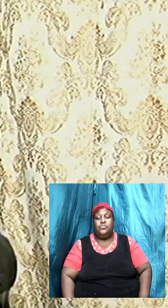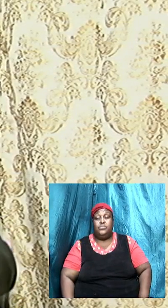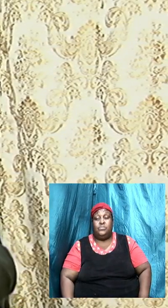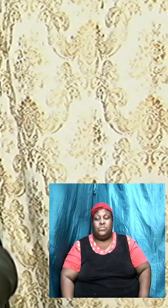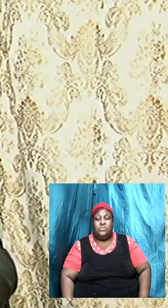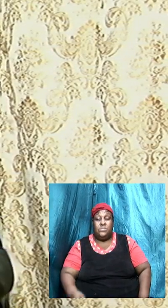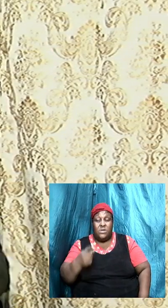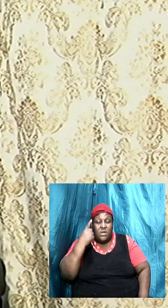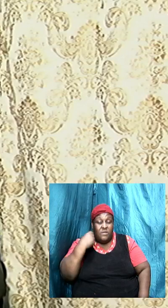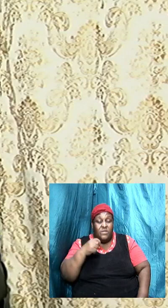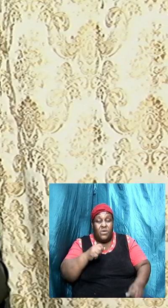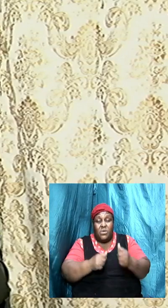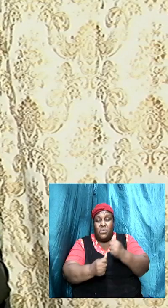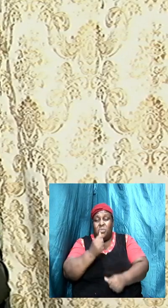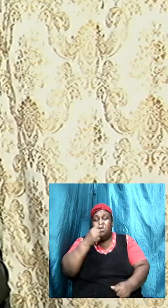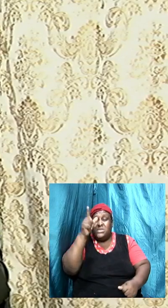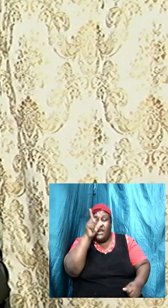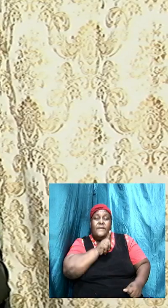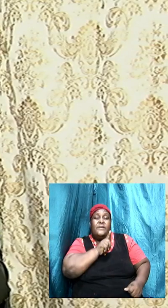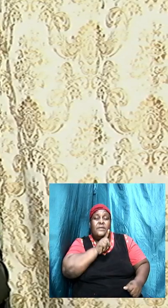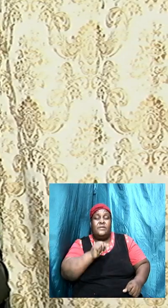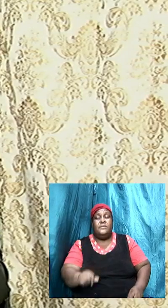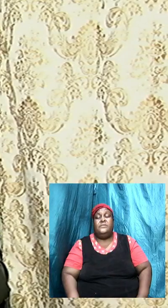for that which is a lie.